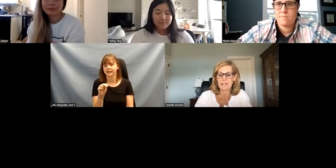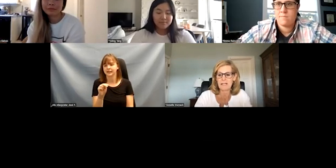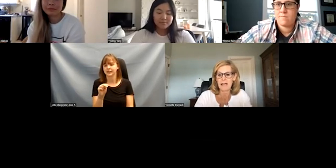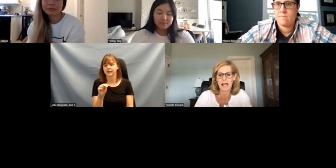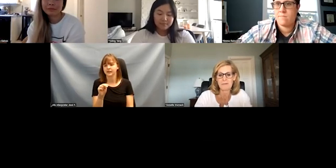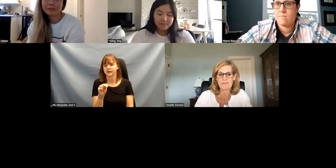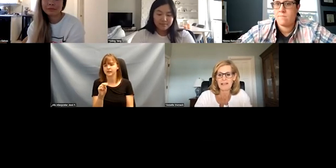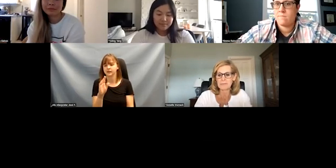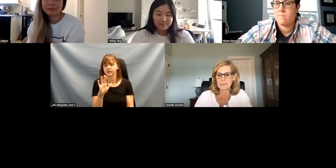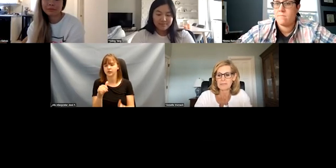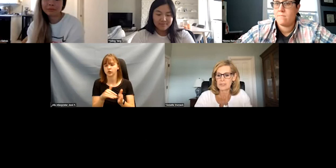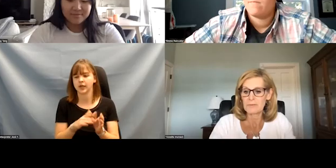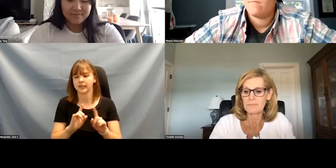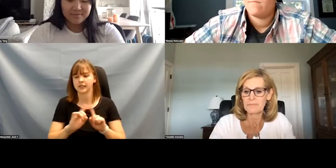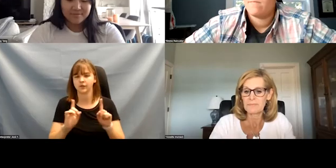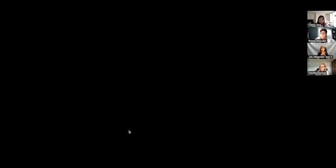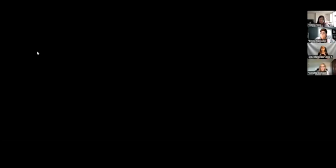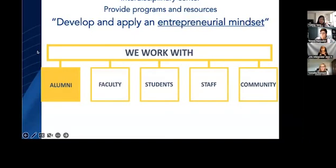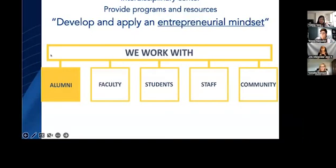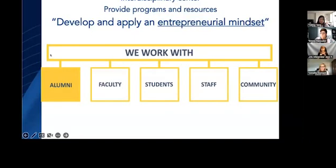have available